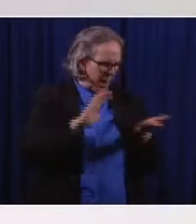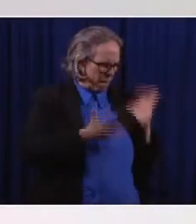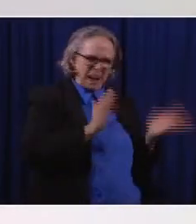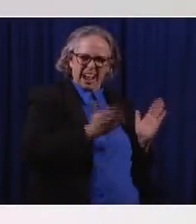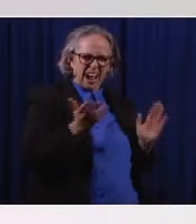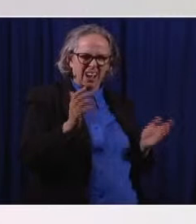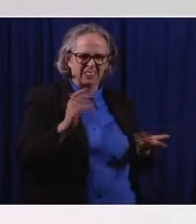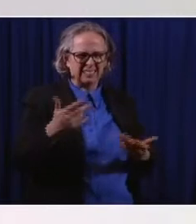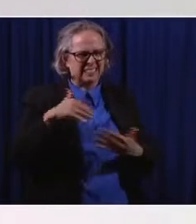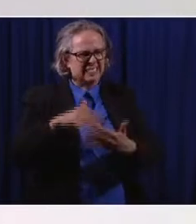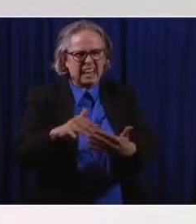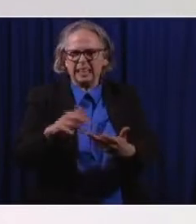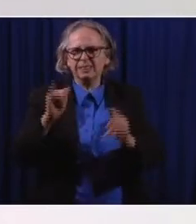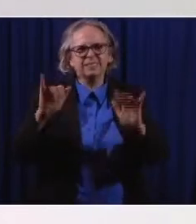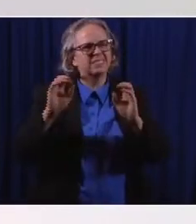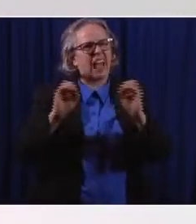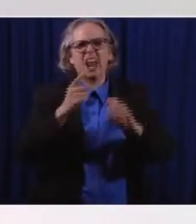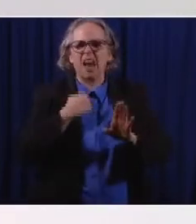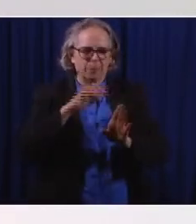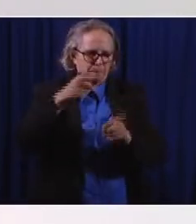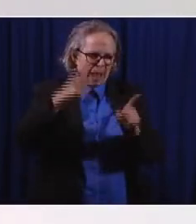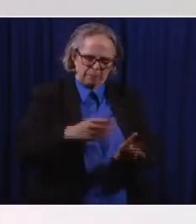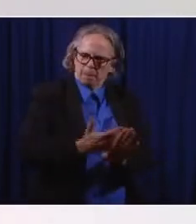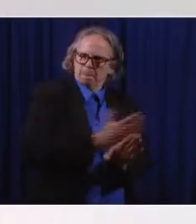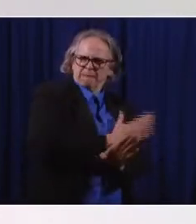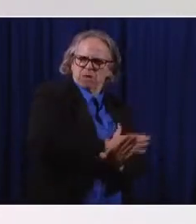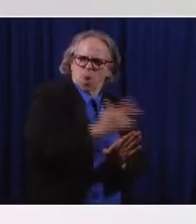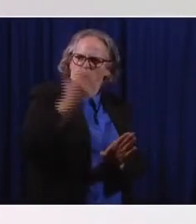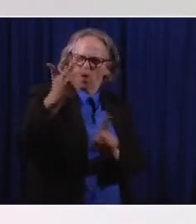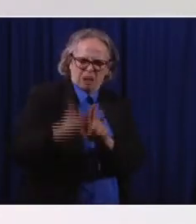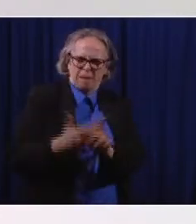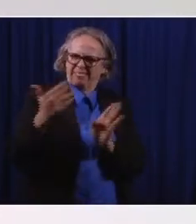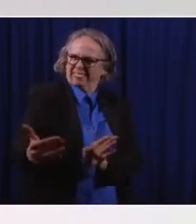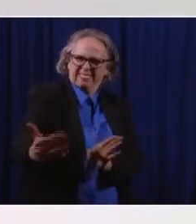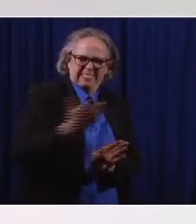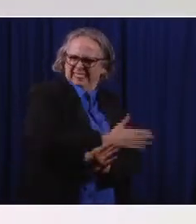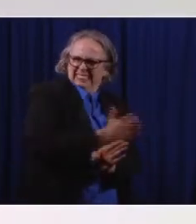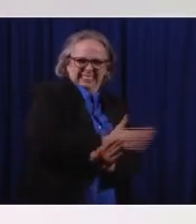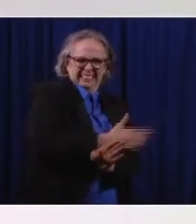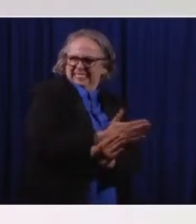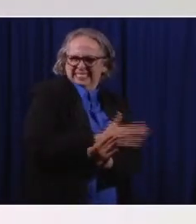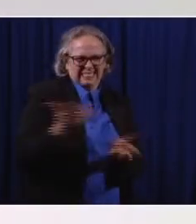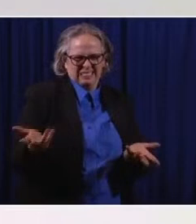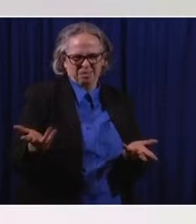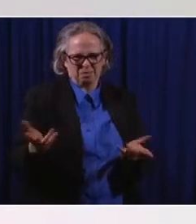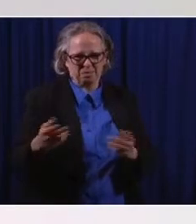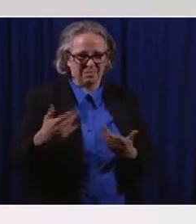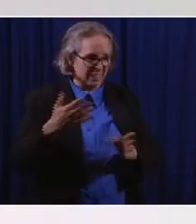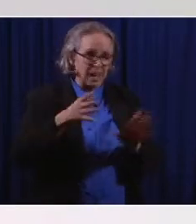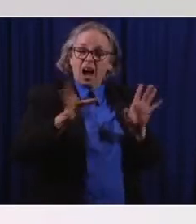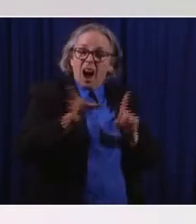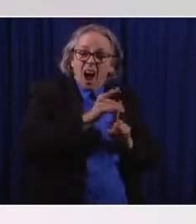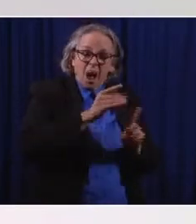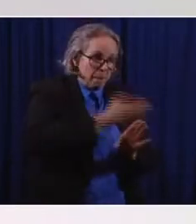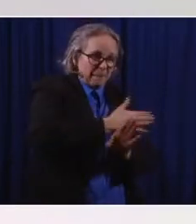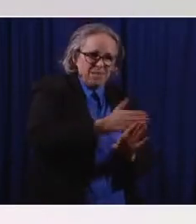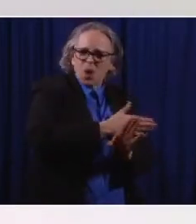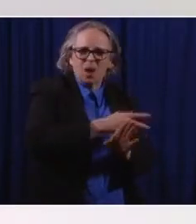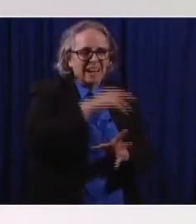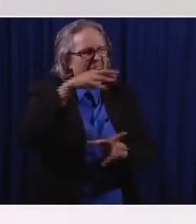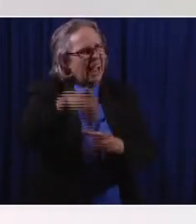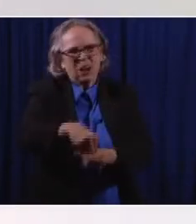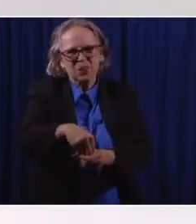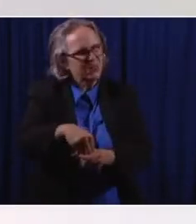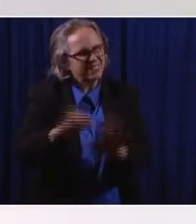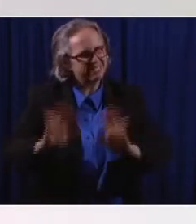antibody assays don't capture infections that occurred in that time period. And I'll also say this is just one of the